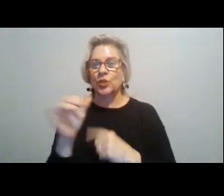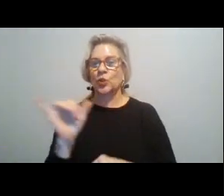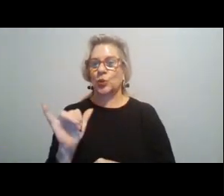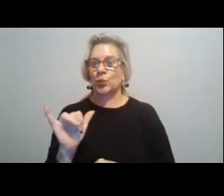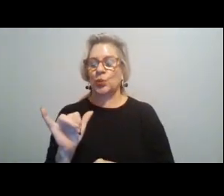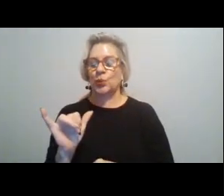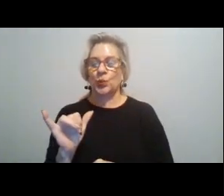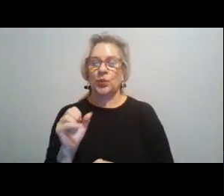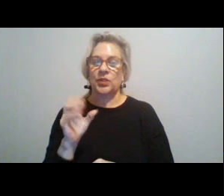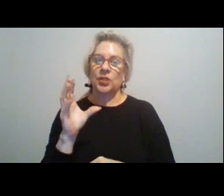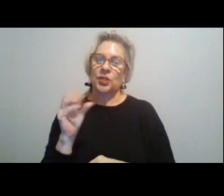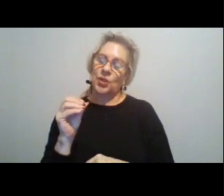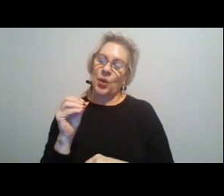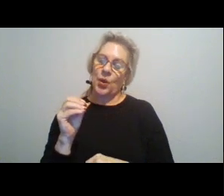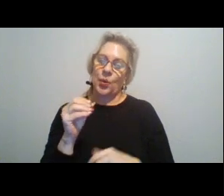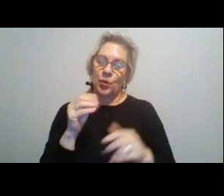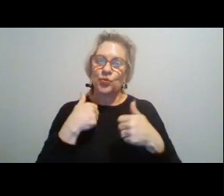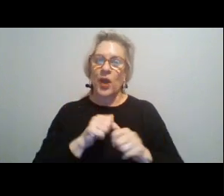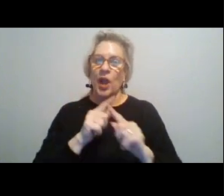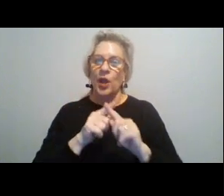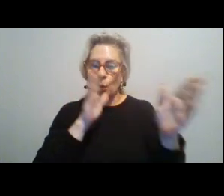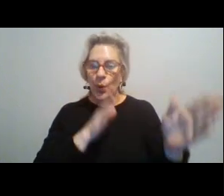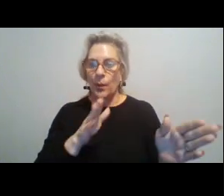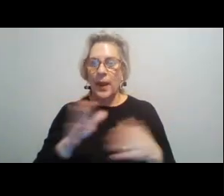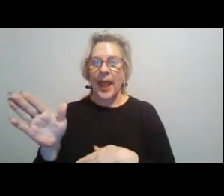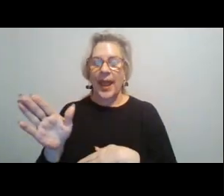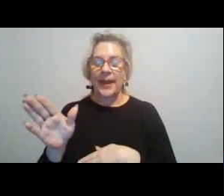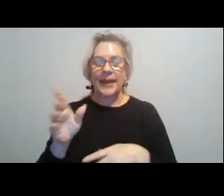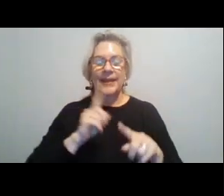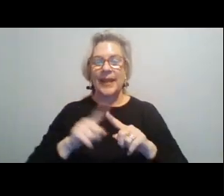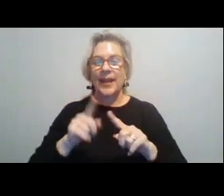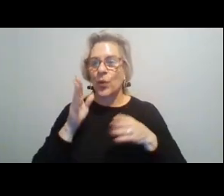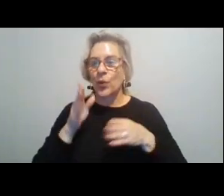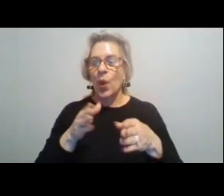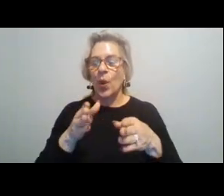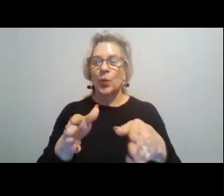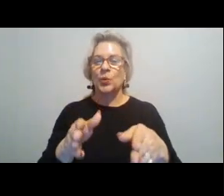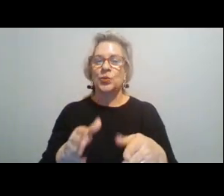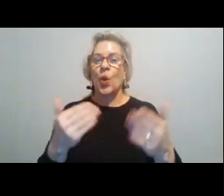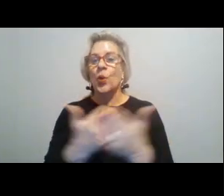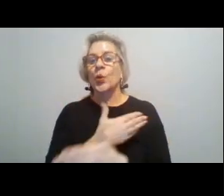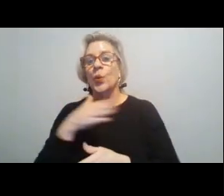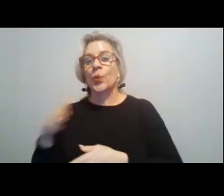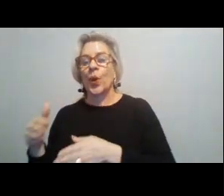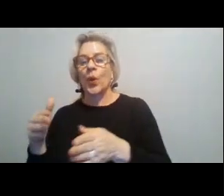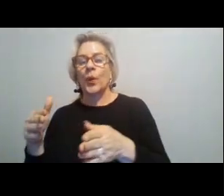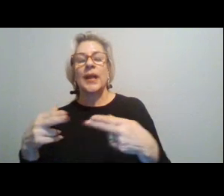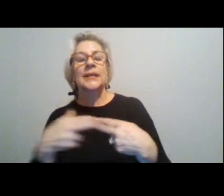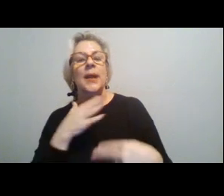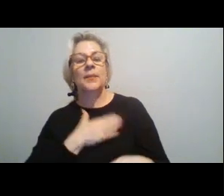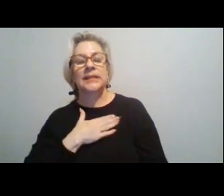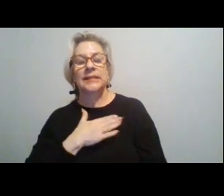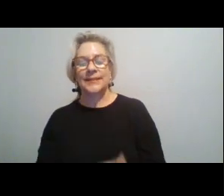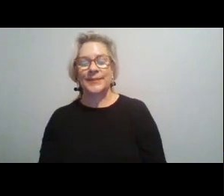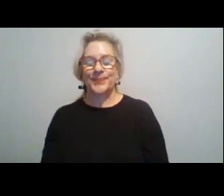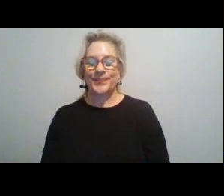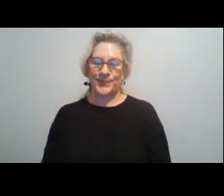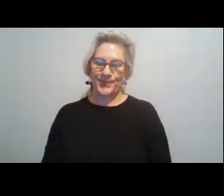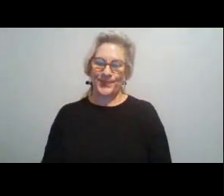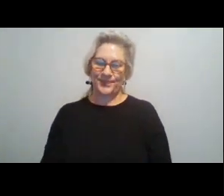and on the planning of these either existing roadways or new road, new roadways. Next slide, please.